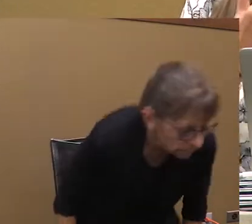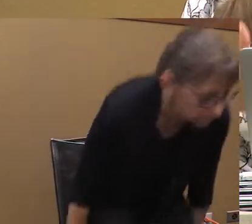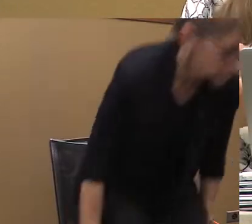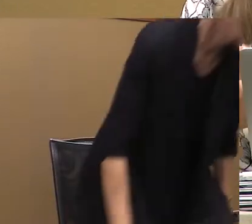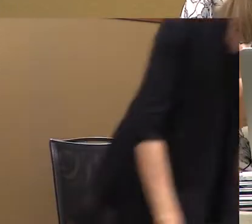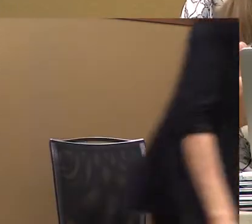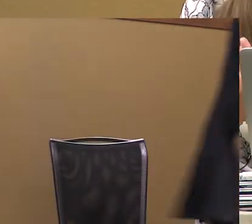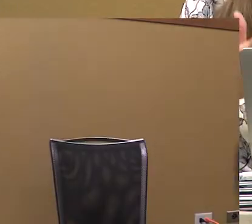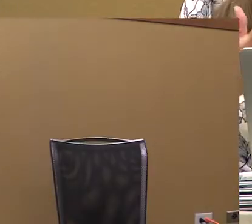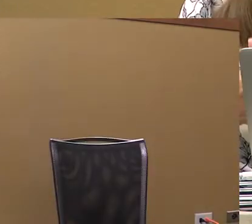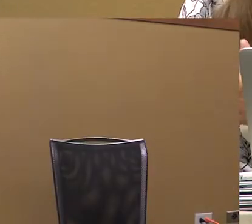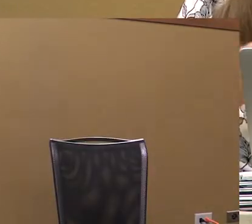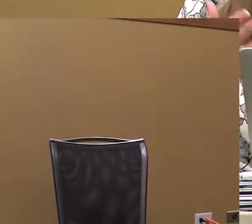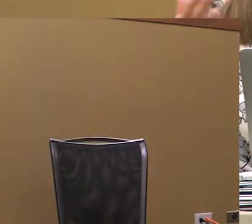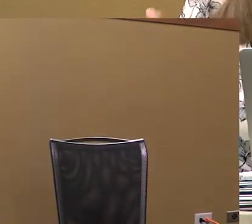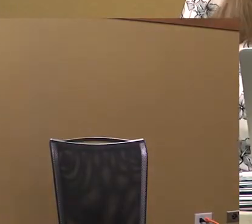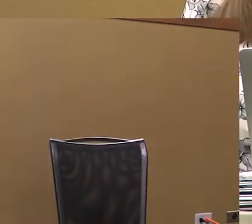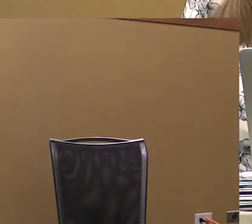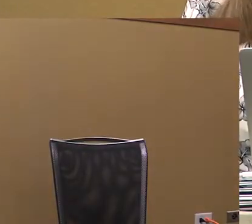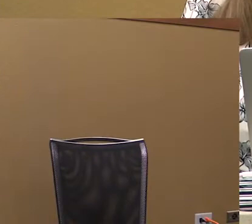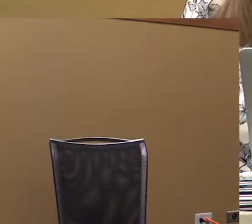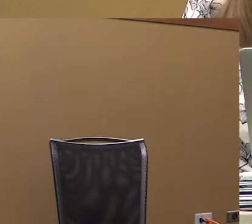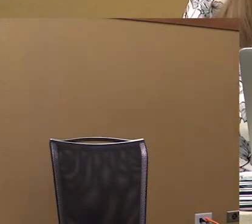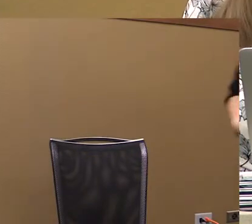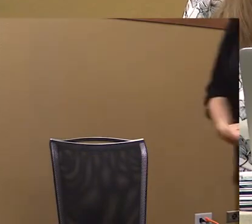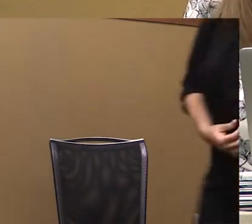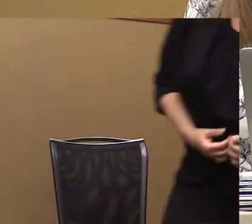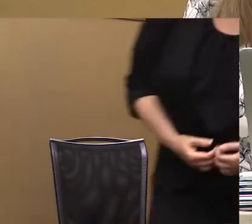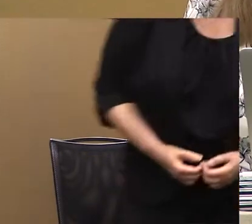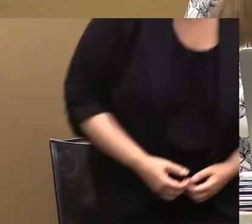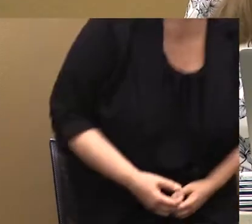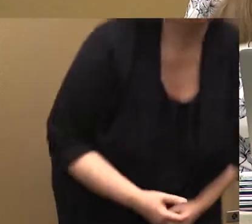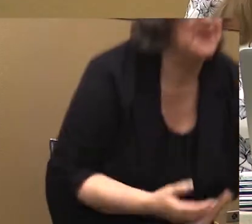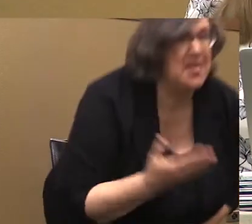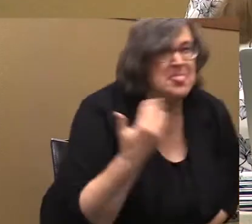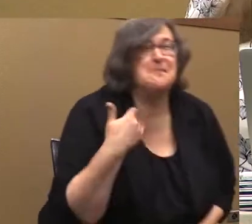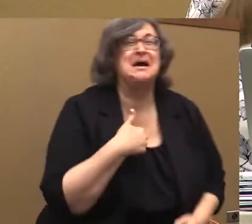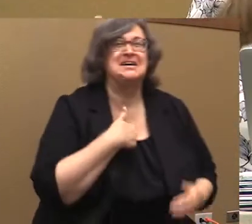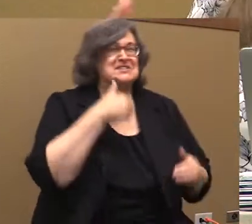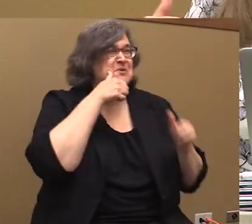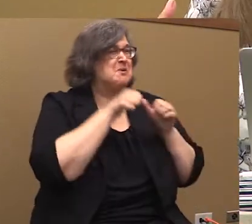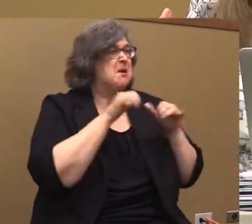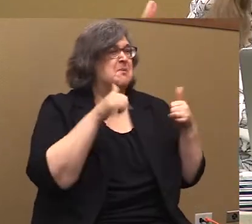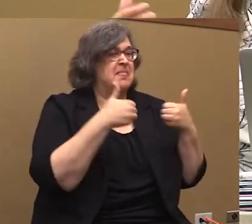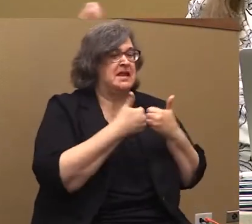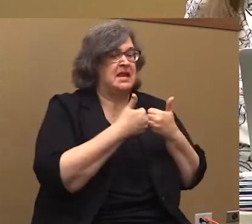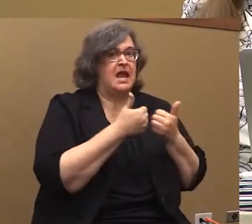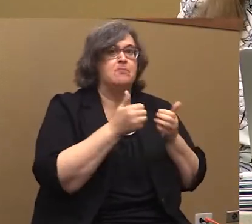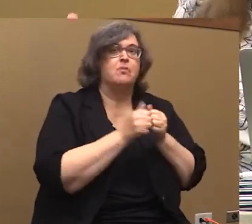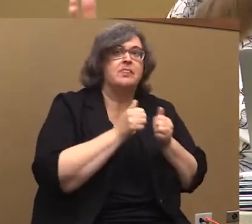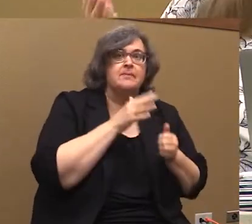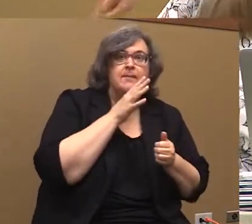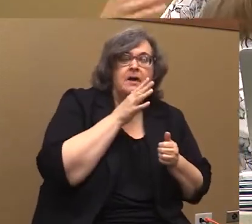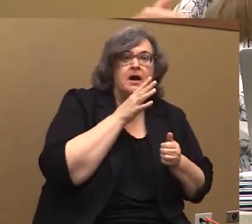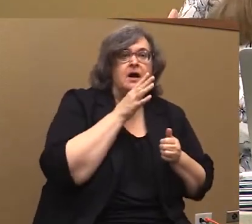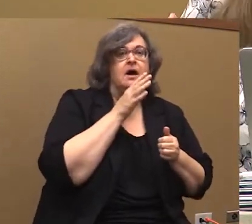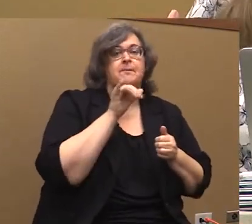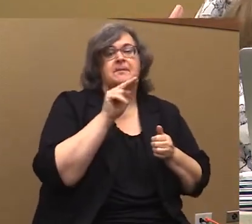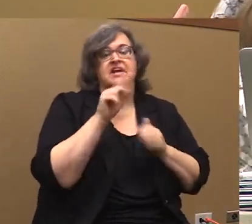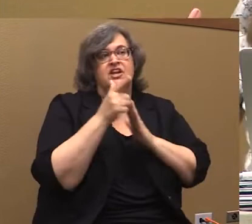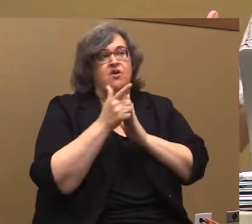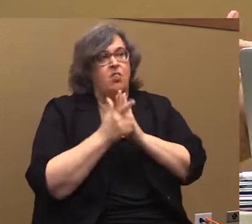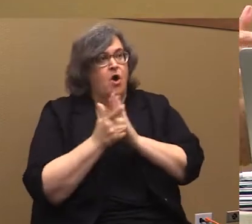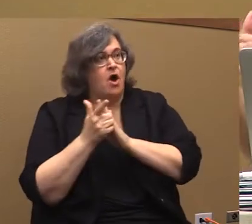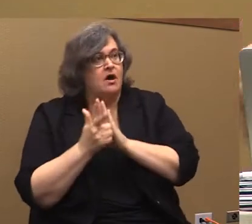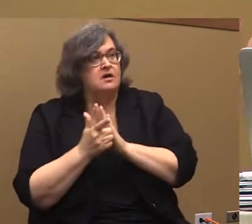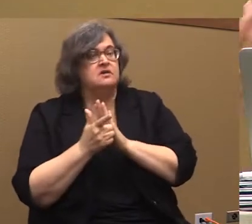thinking about what the other person knows or thinks about. Like, I remember playing a game with my aunt and in-laws and my